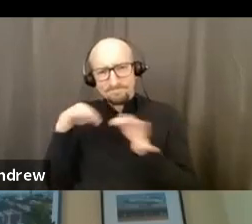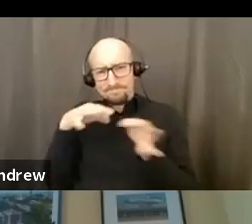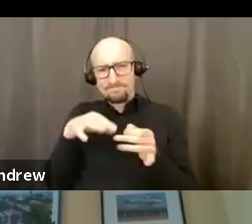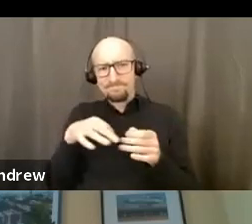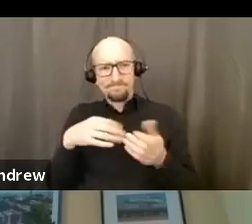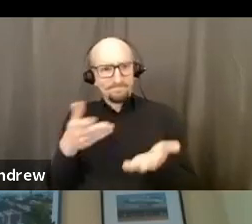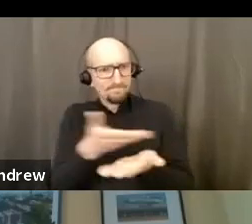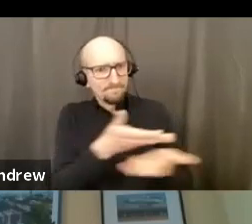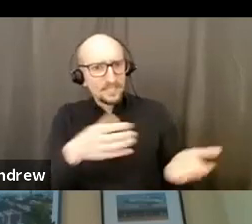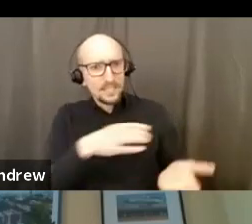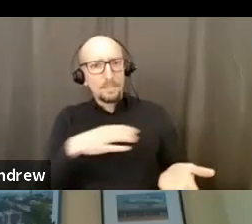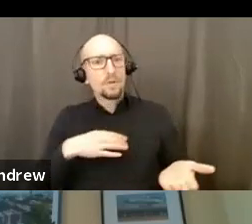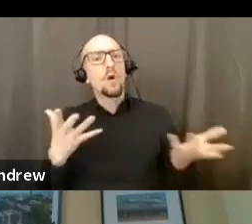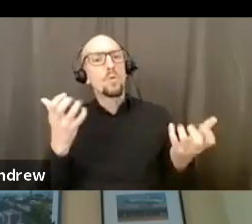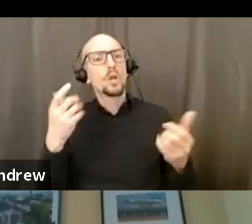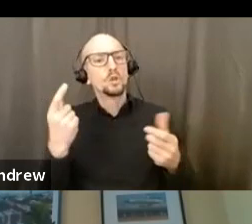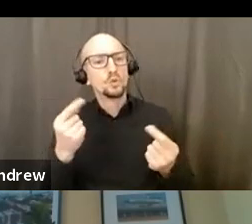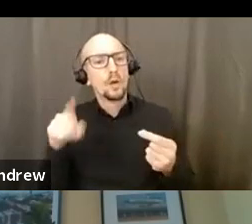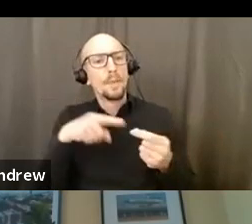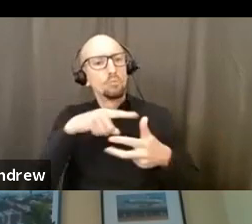majority of the committee wishes to do.